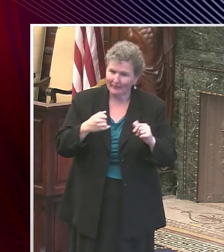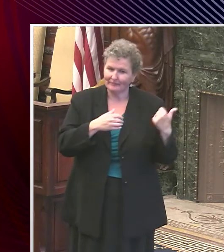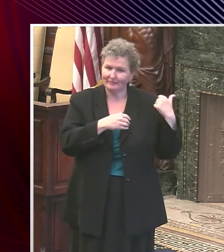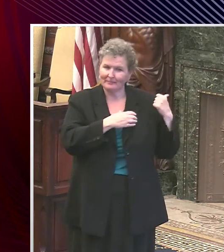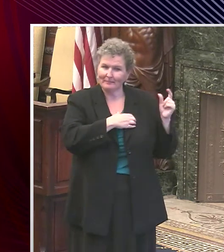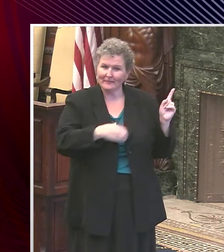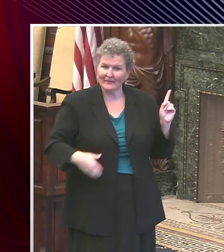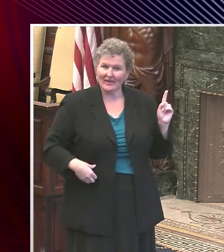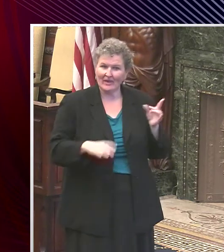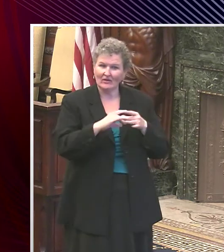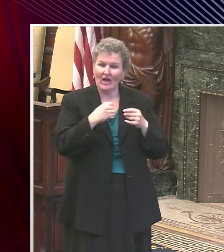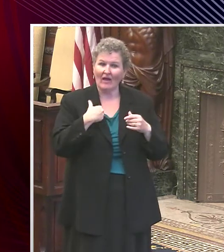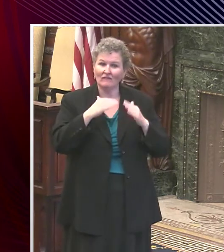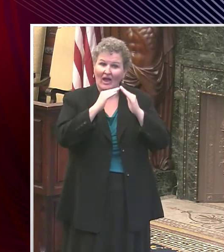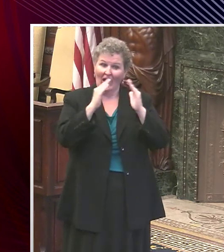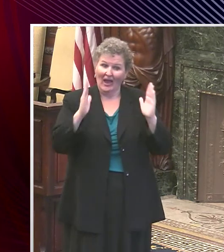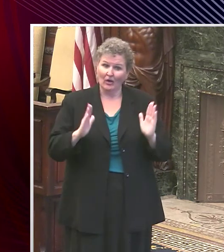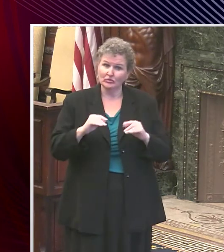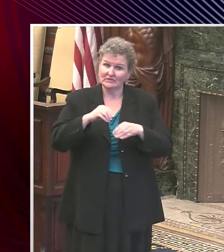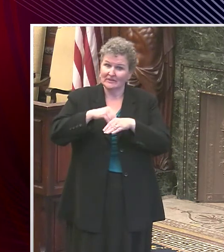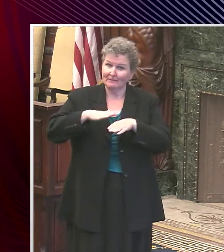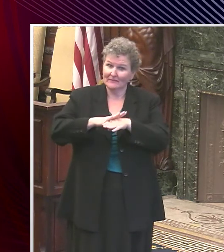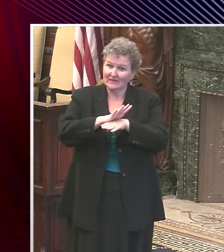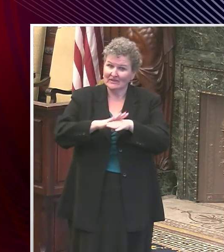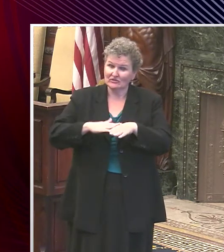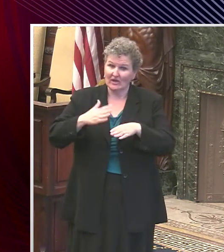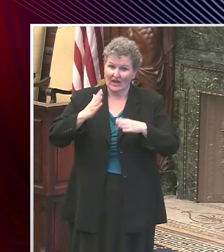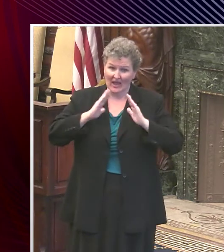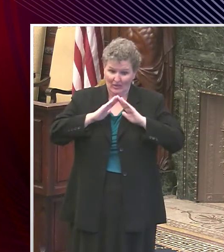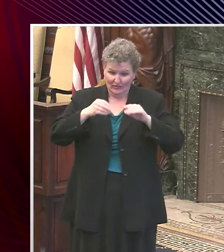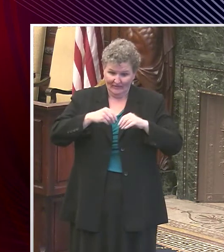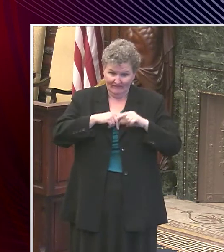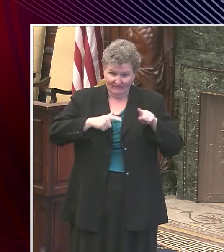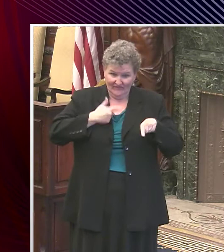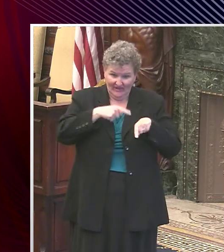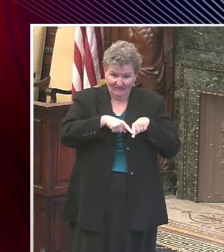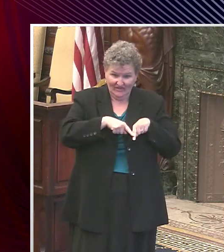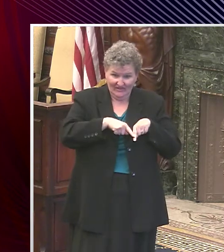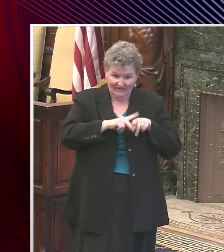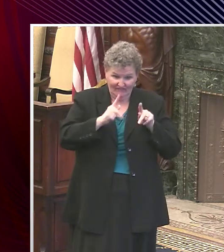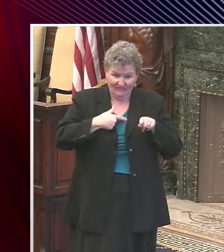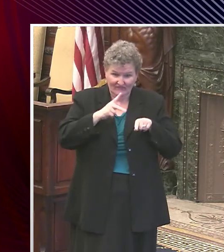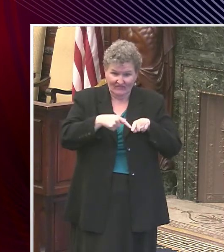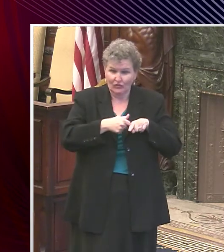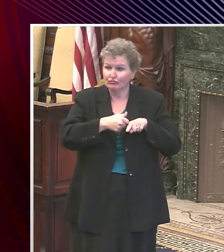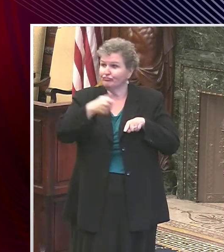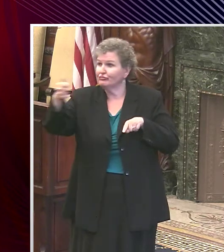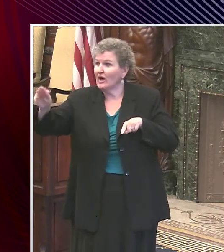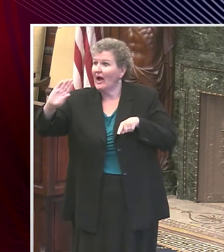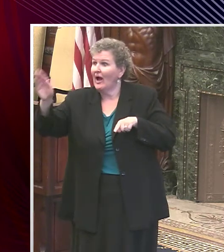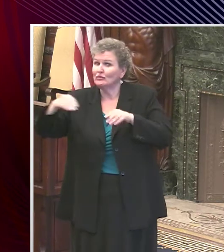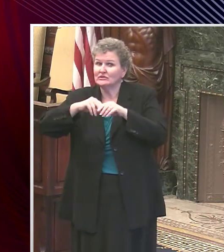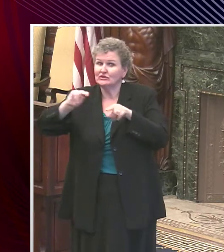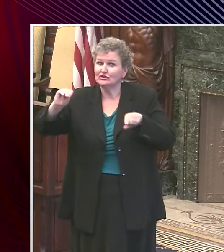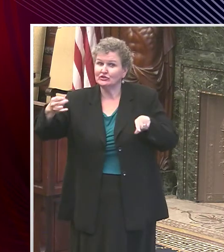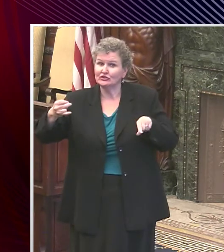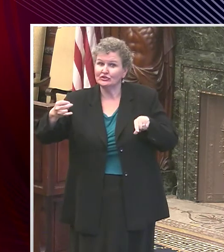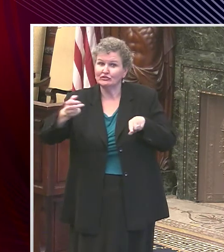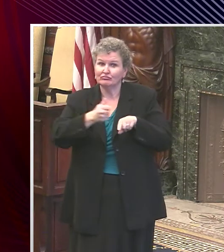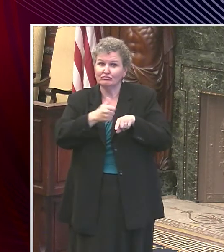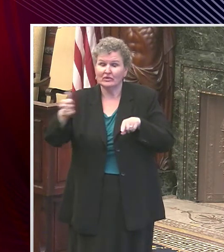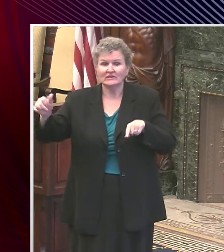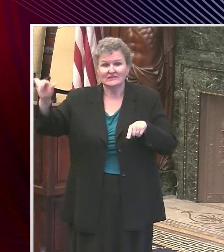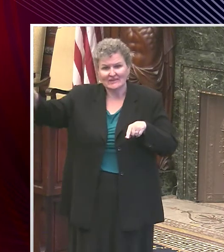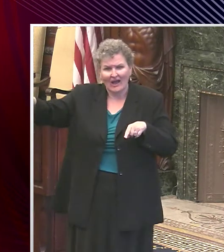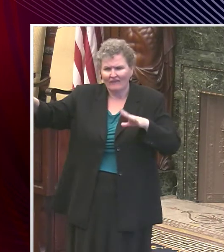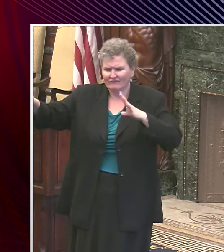and you leave your house in Philly and go to your house at the shore and stay in your house, that's not the same as going to a 150-person party, go to